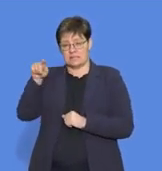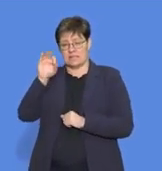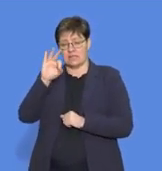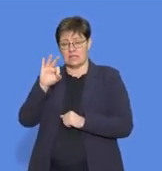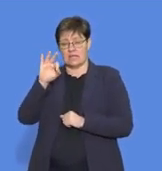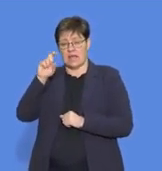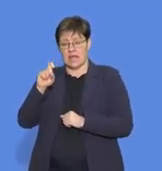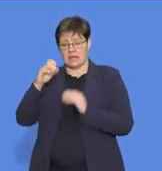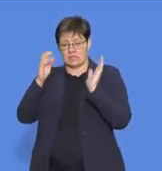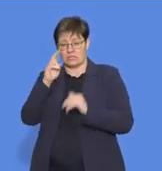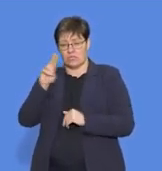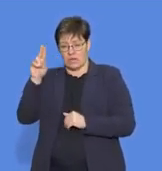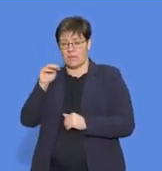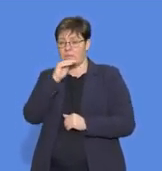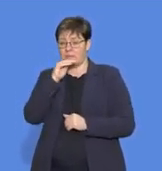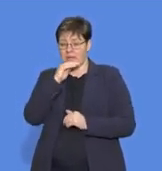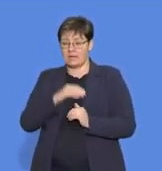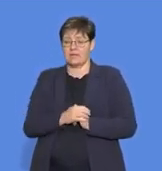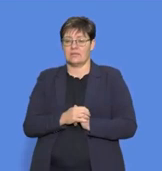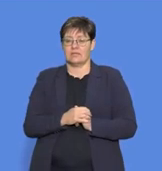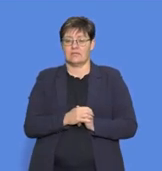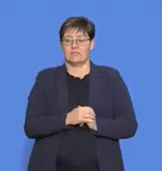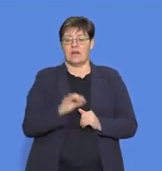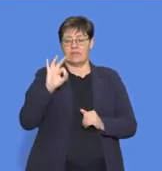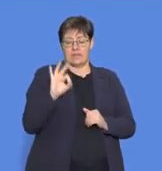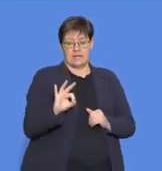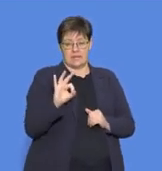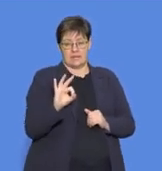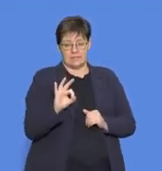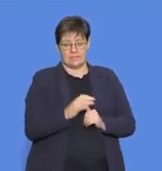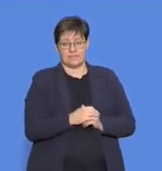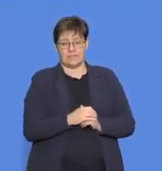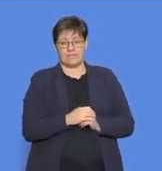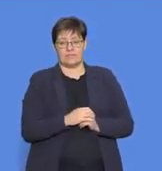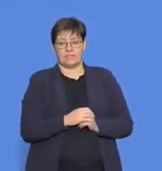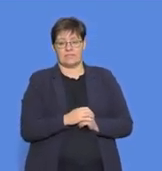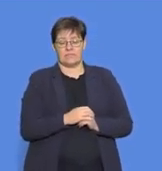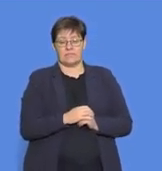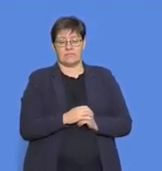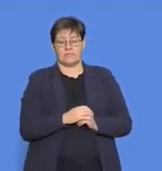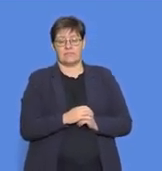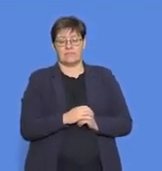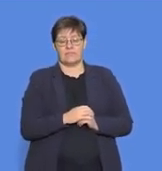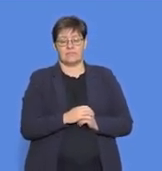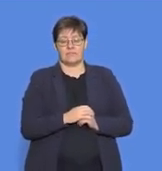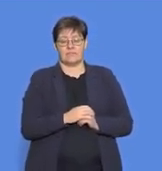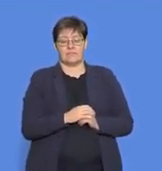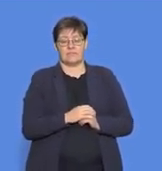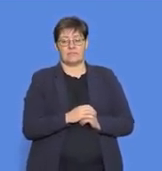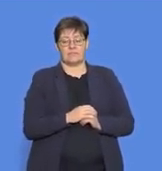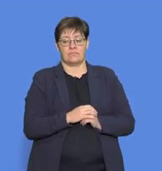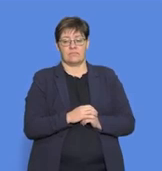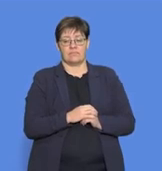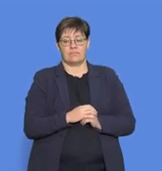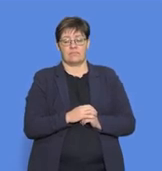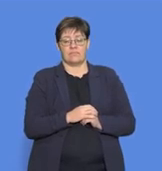3 squared, you're going to end up with 3. Okay, so you ended up with